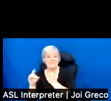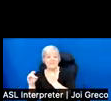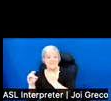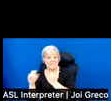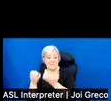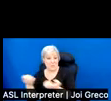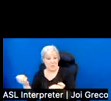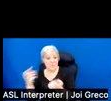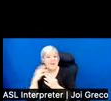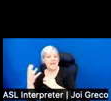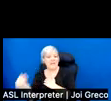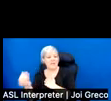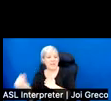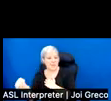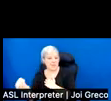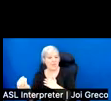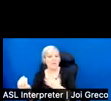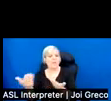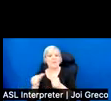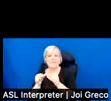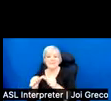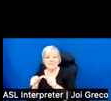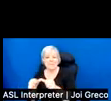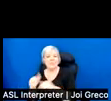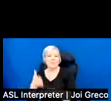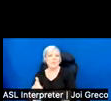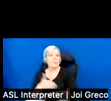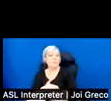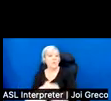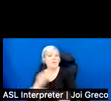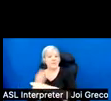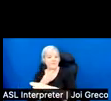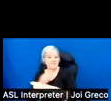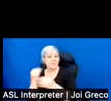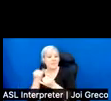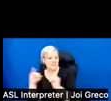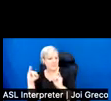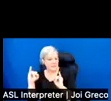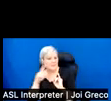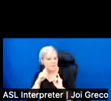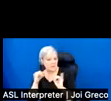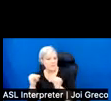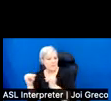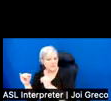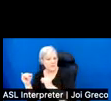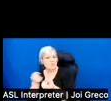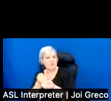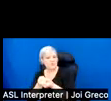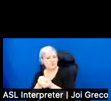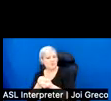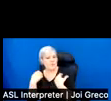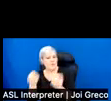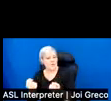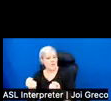device is to maintain or improve the individual's functioning and independence and thereby promote their well-being. So